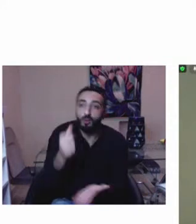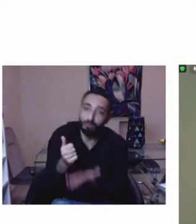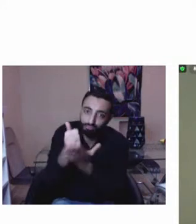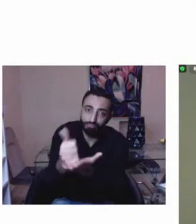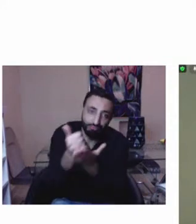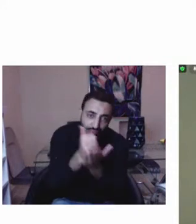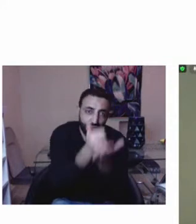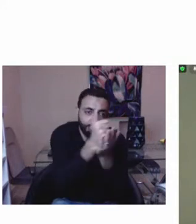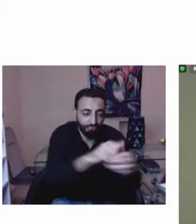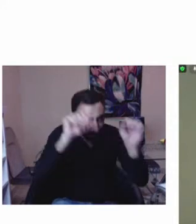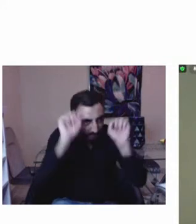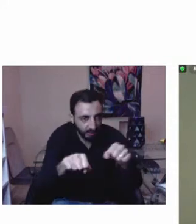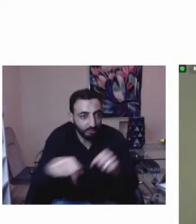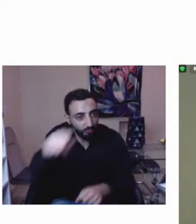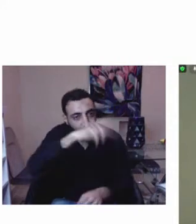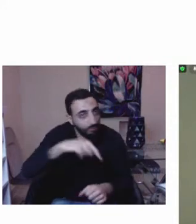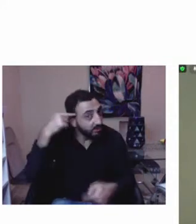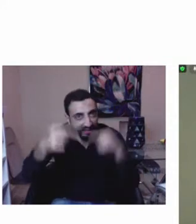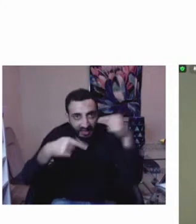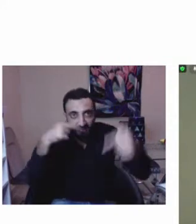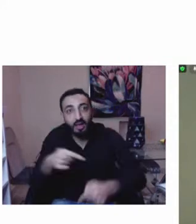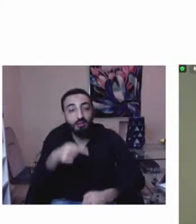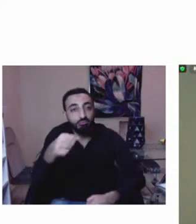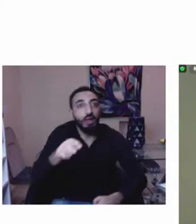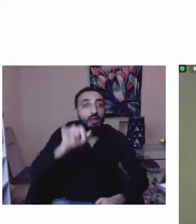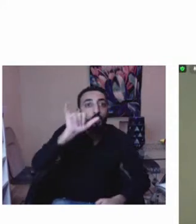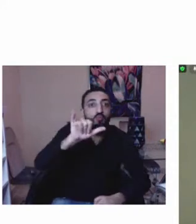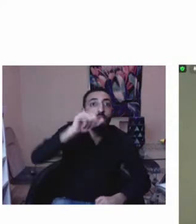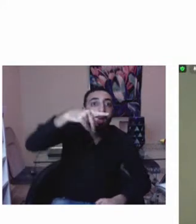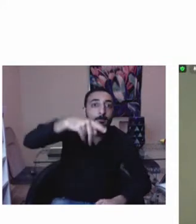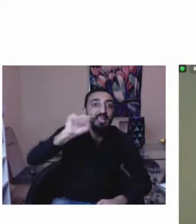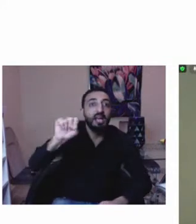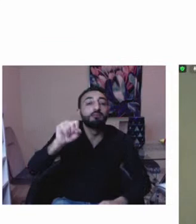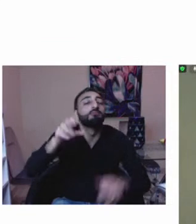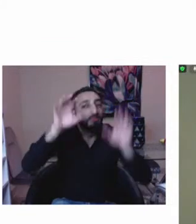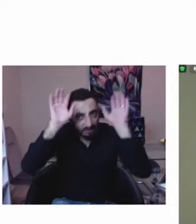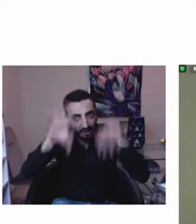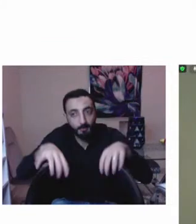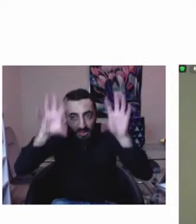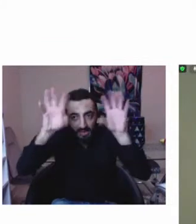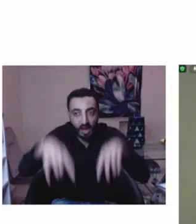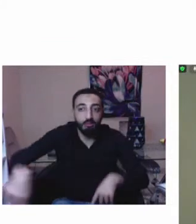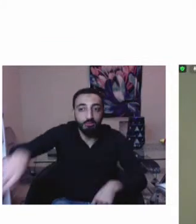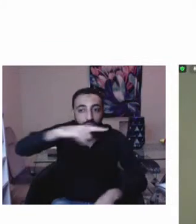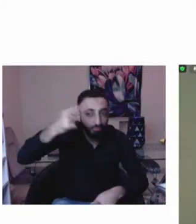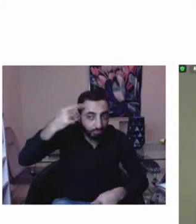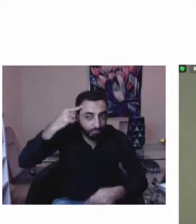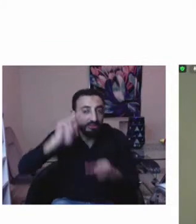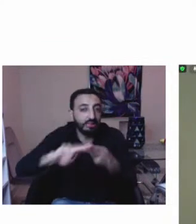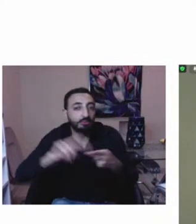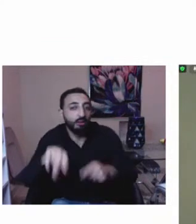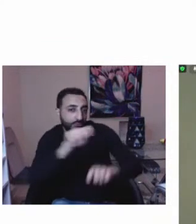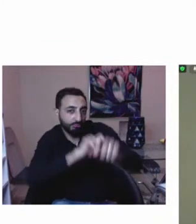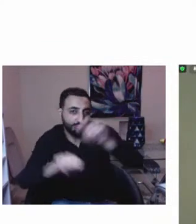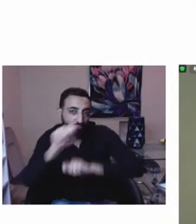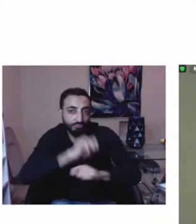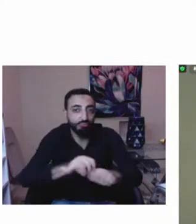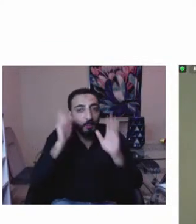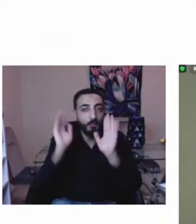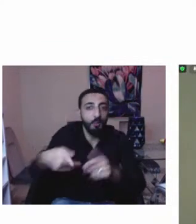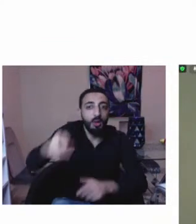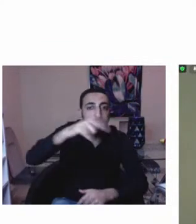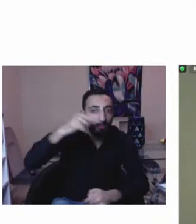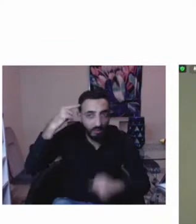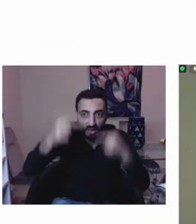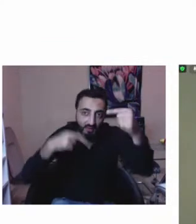favor of the YPS agenda and for the peace builders on the basis of the resolution